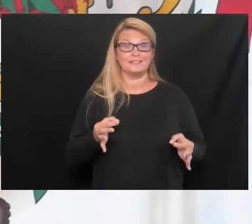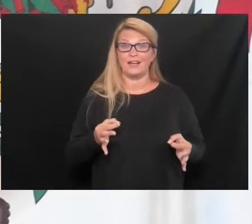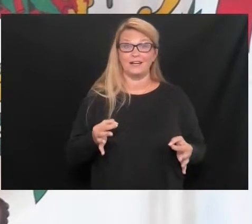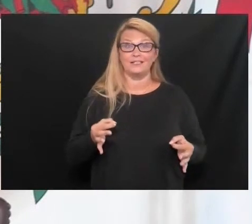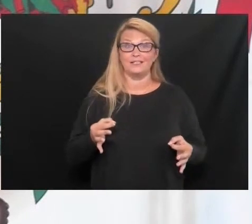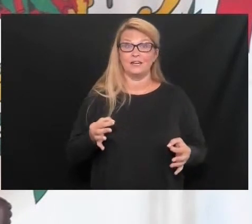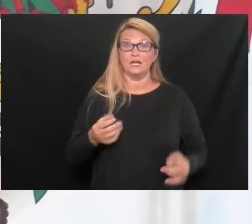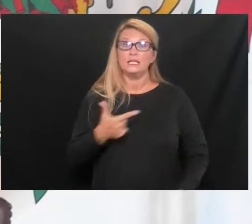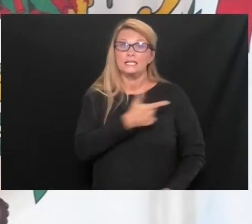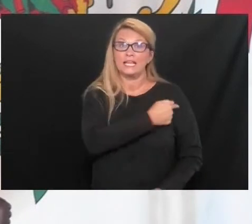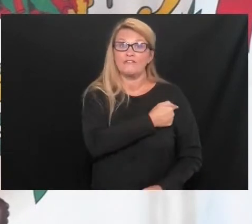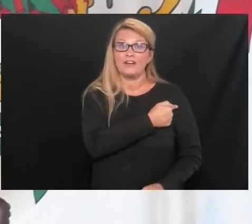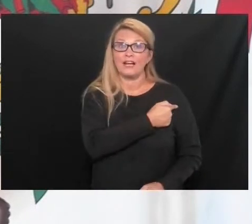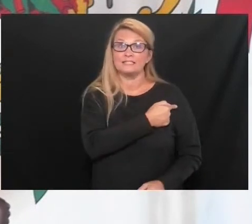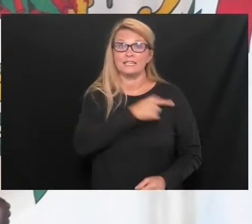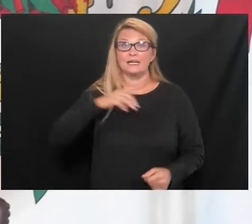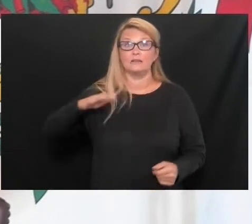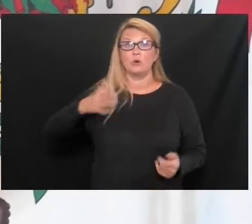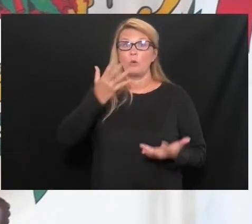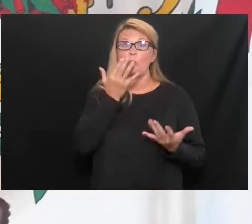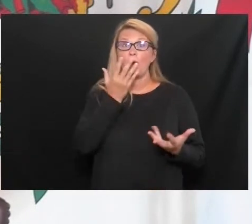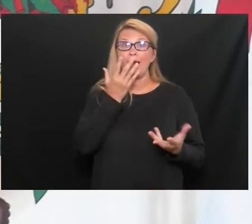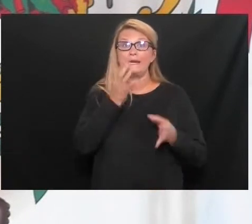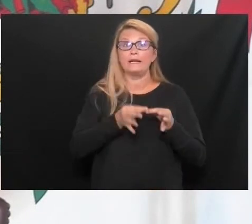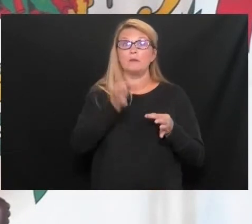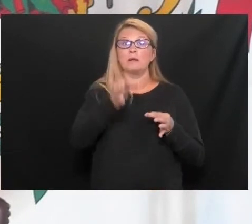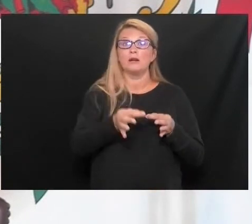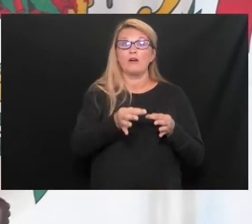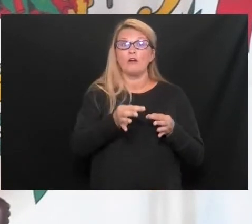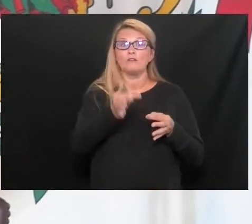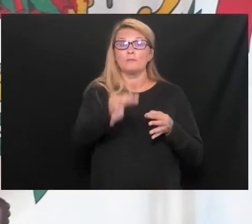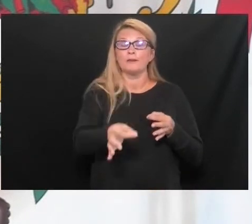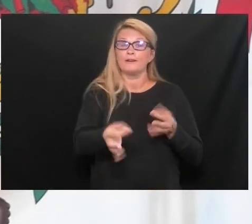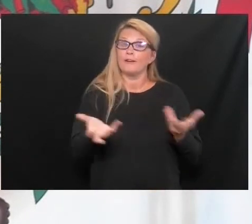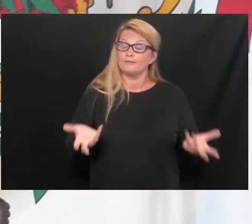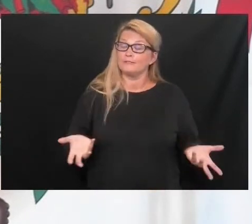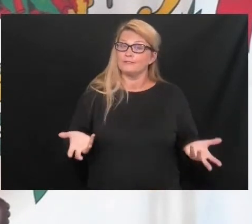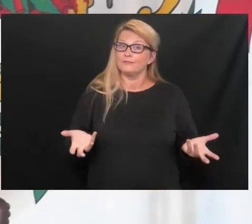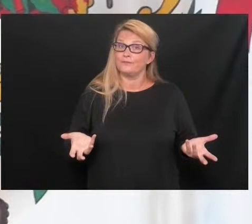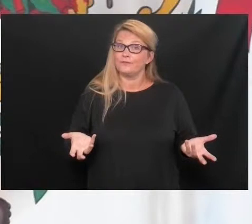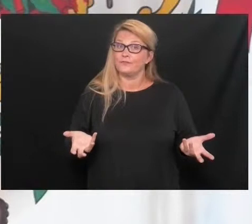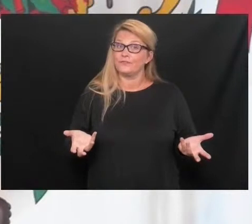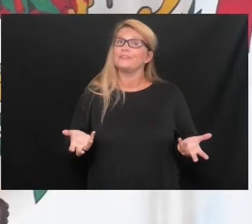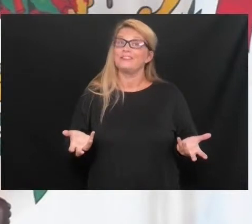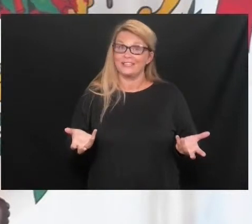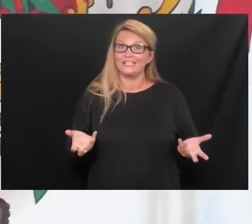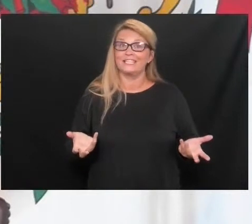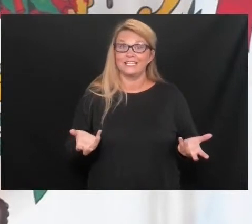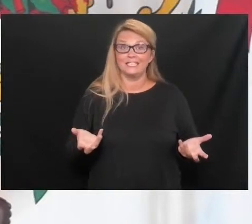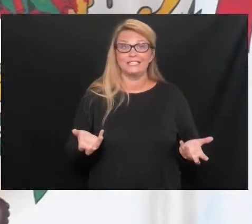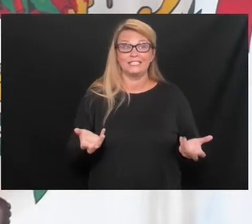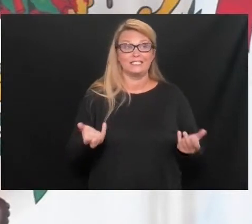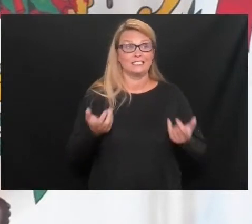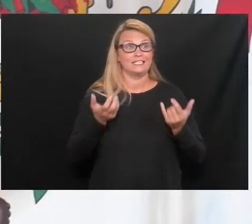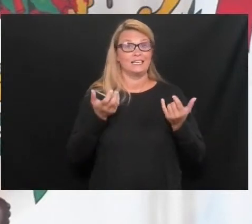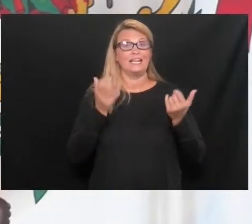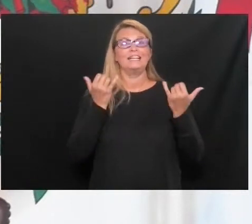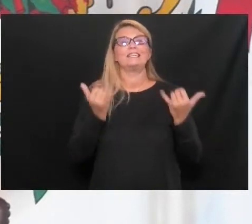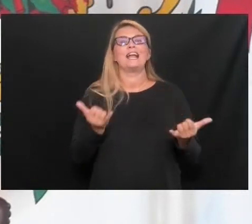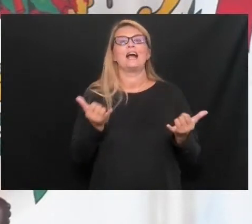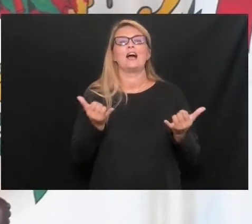go get vaccinated that hadn't been vaccinated before and that hadn't already been vaccinated. And it's